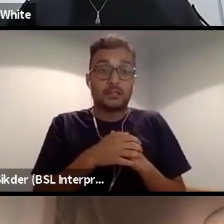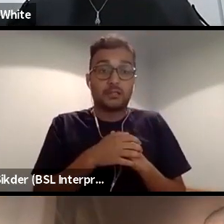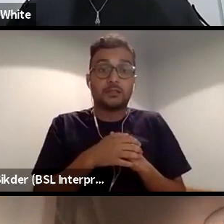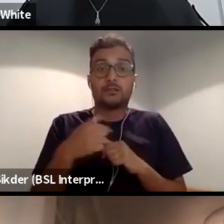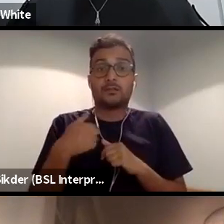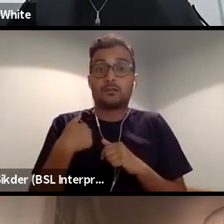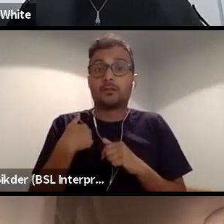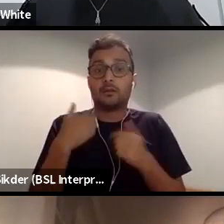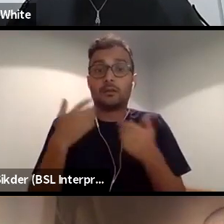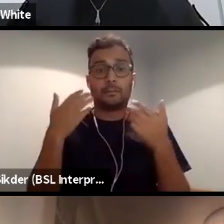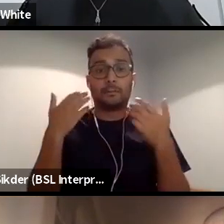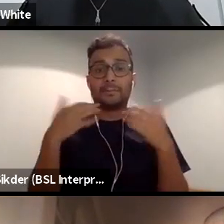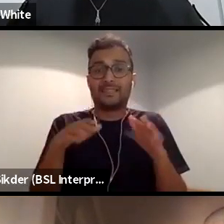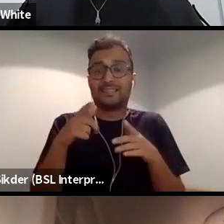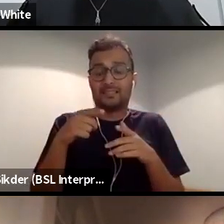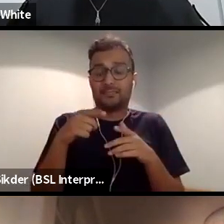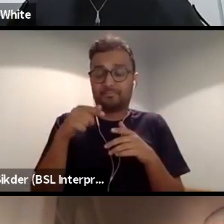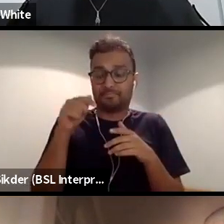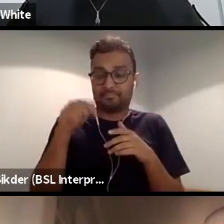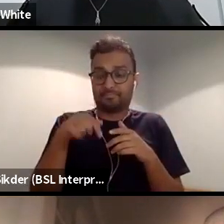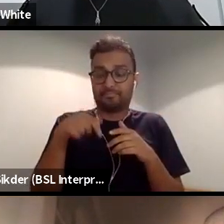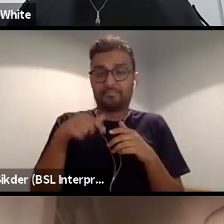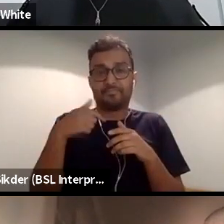of this report about some of the